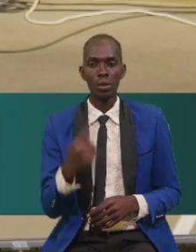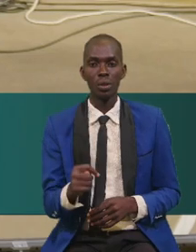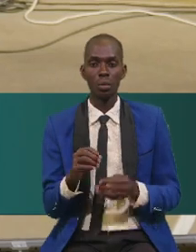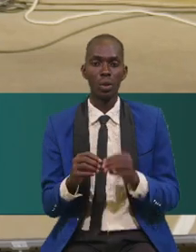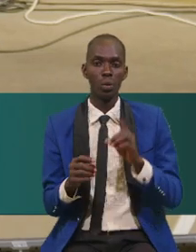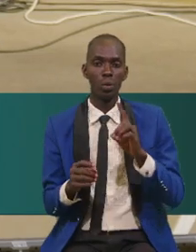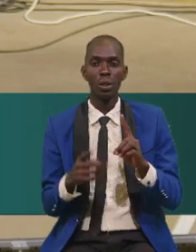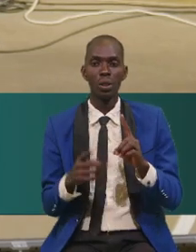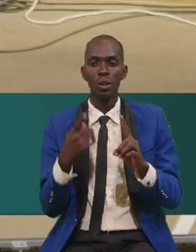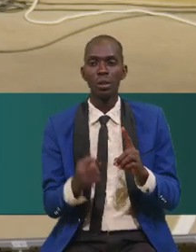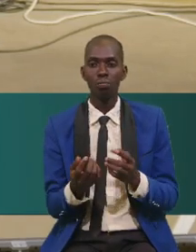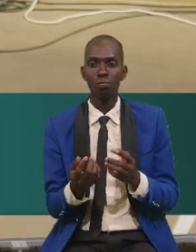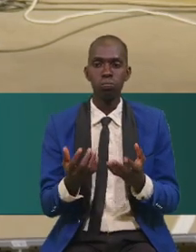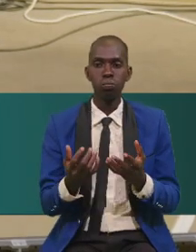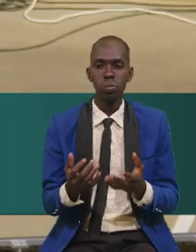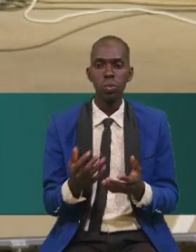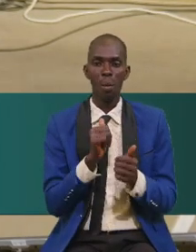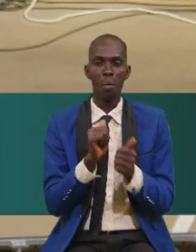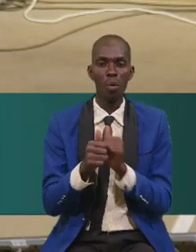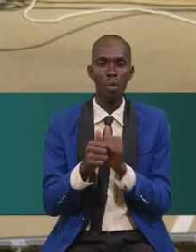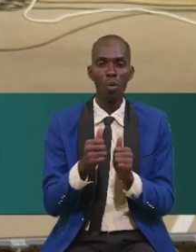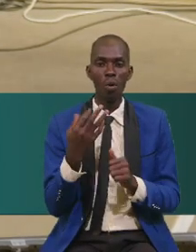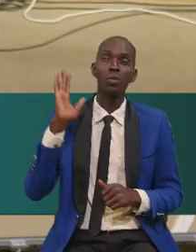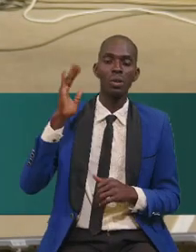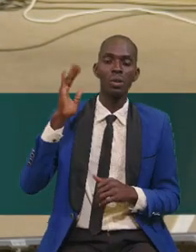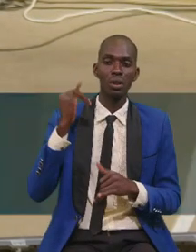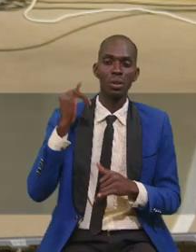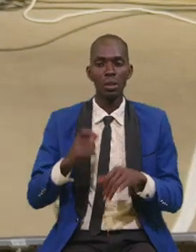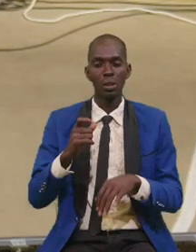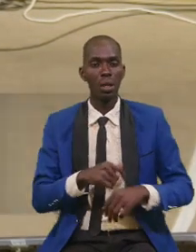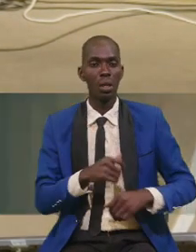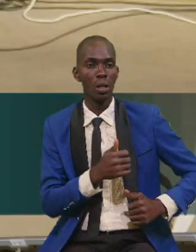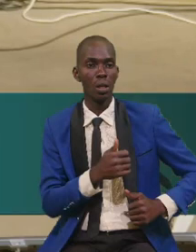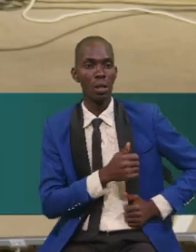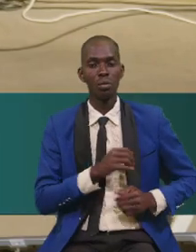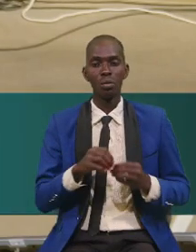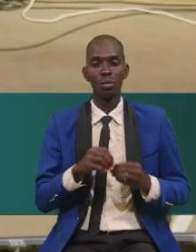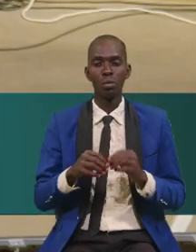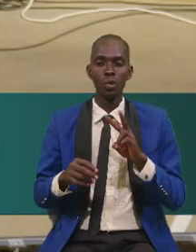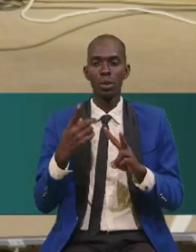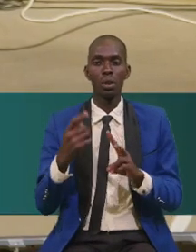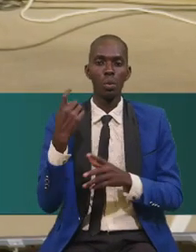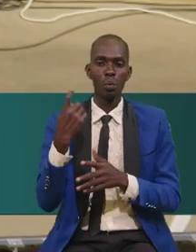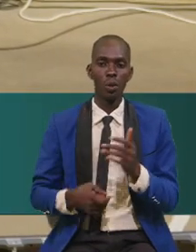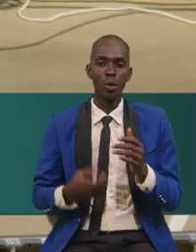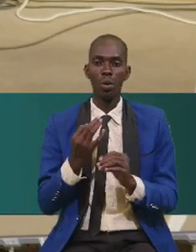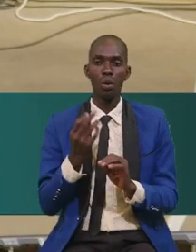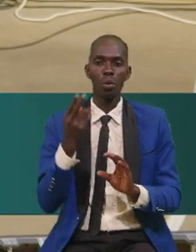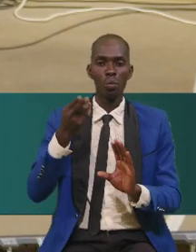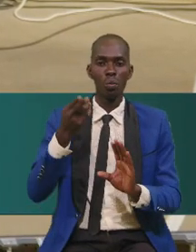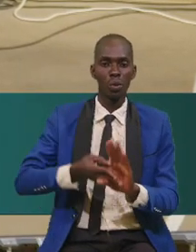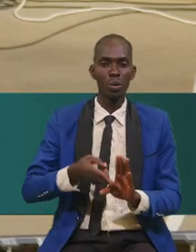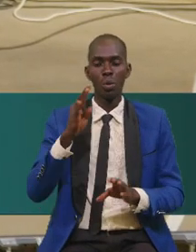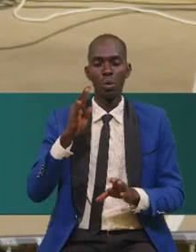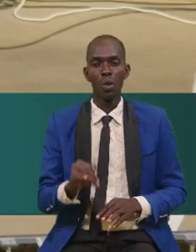army. Number two, the price of participation by local and